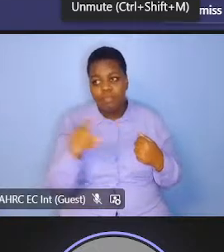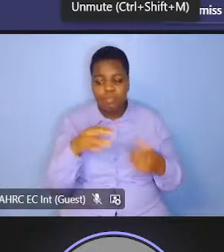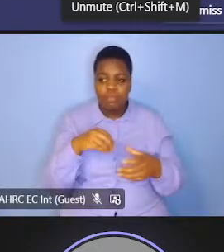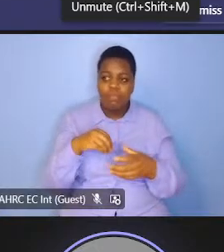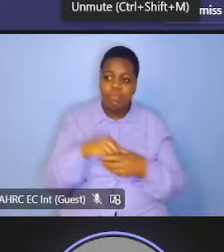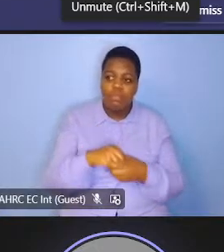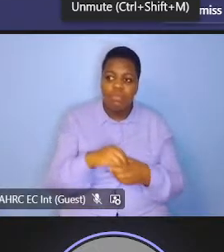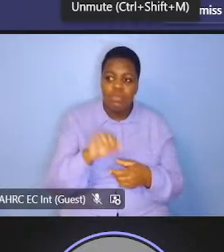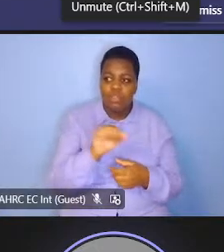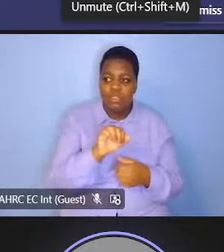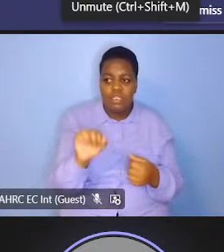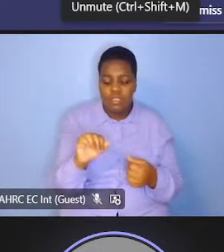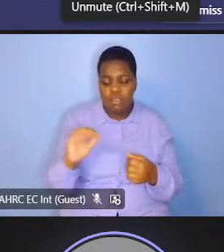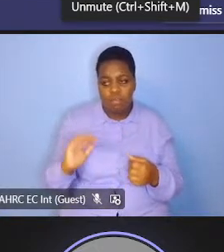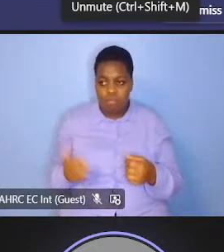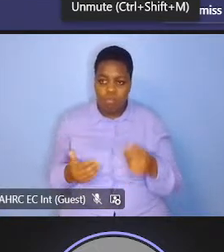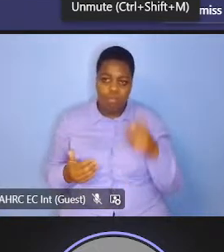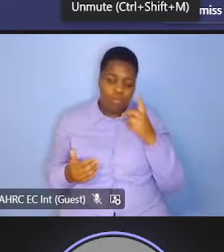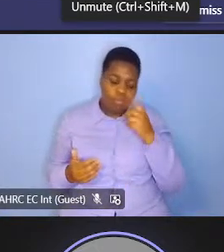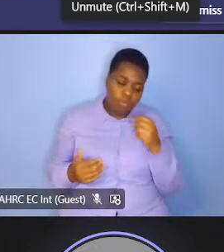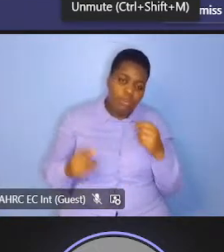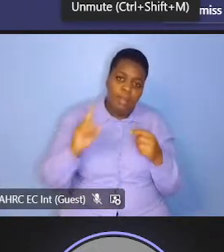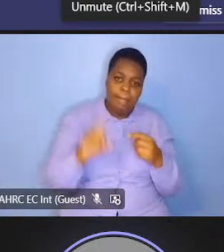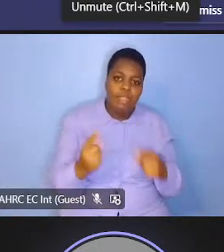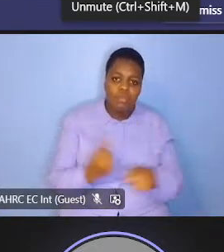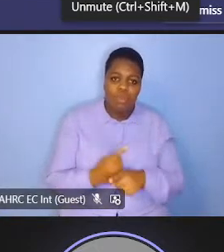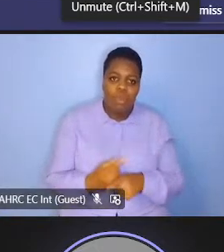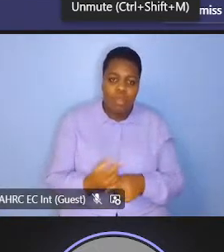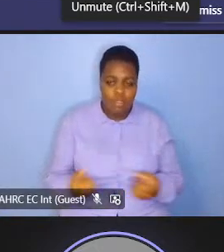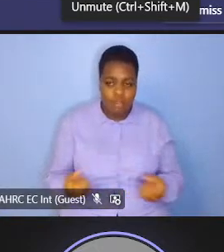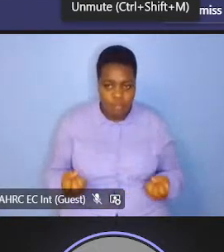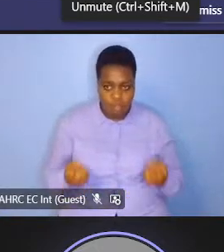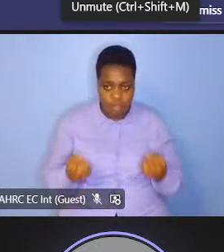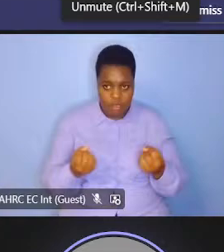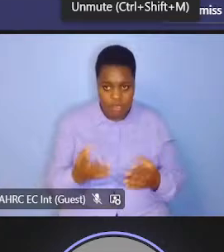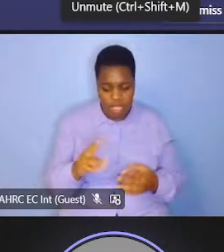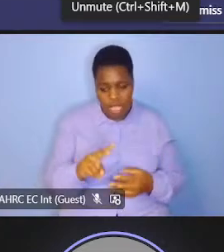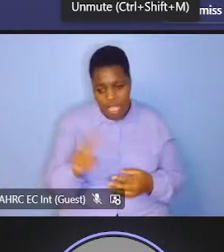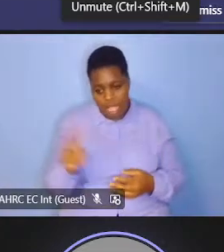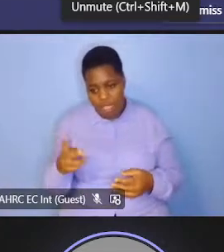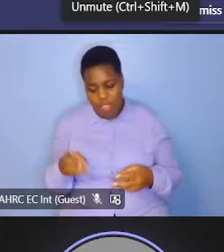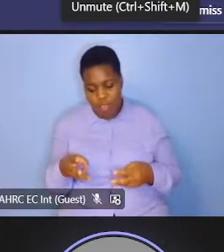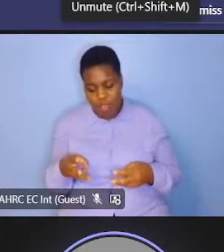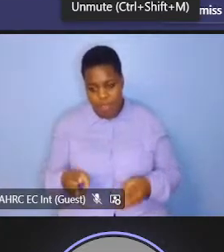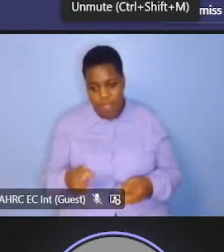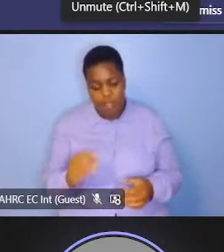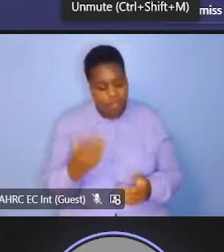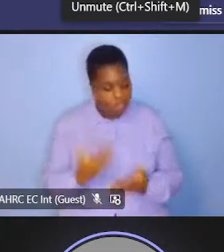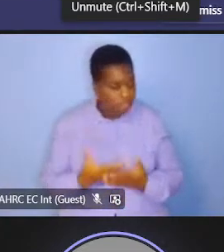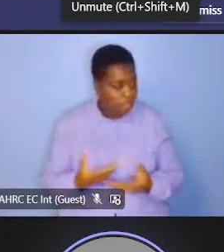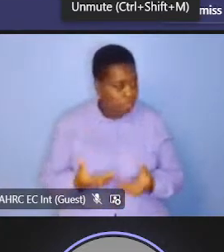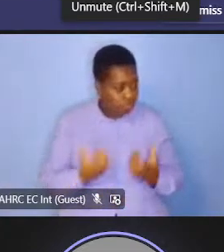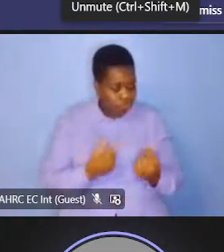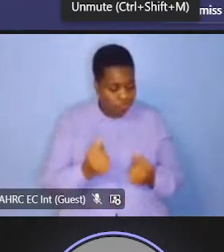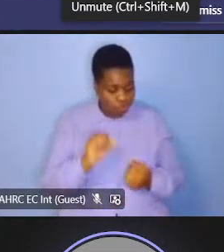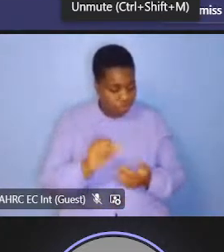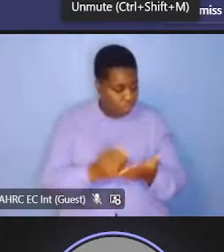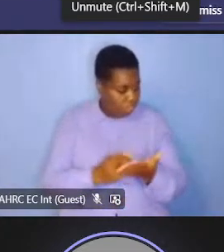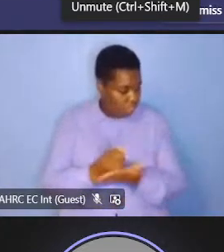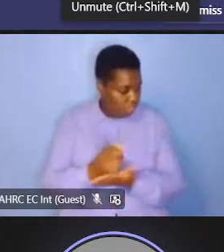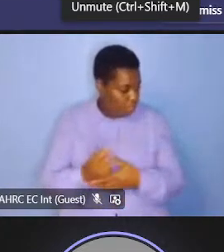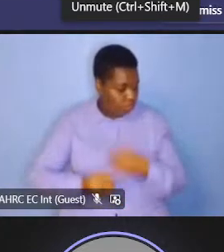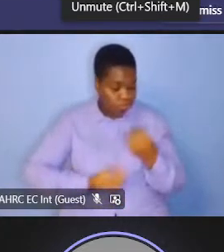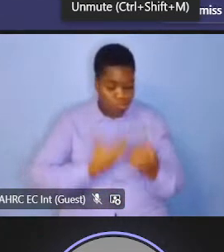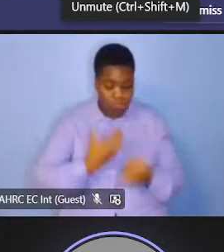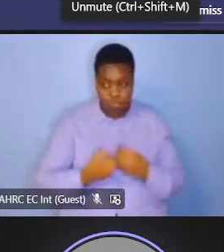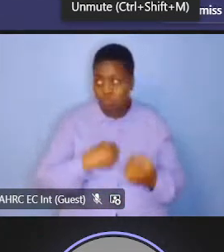their gender expression, they must be provided with an alternative to affirm their rights to expressing